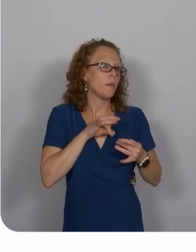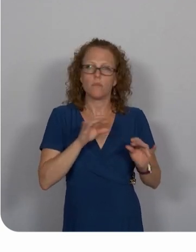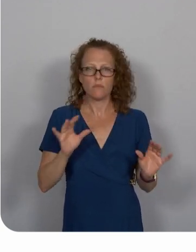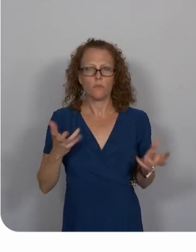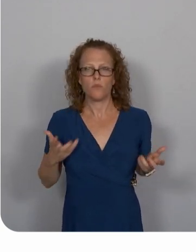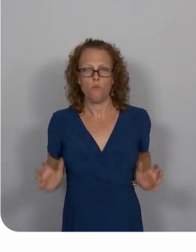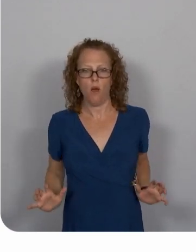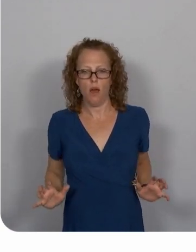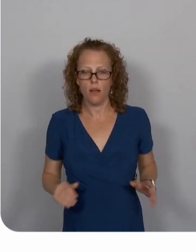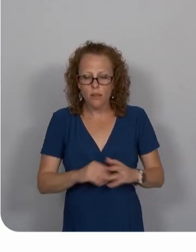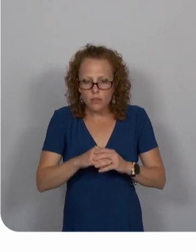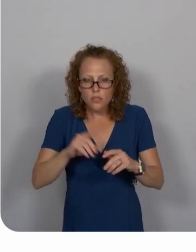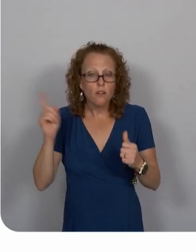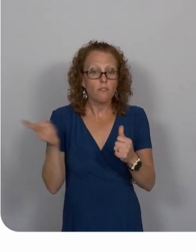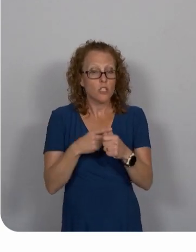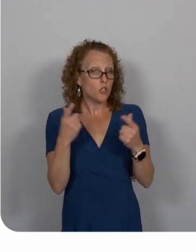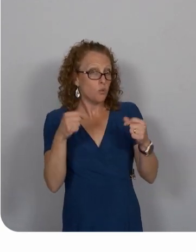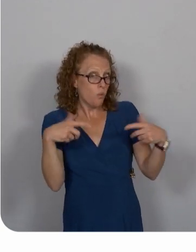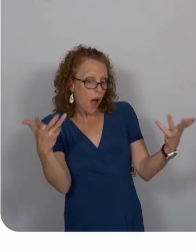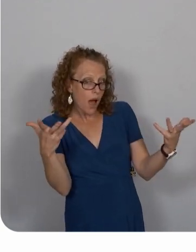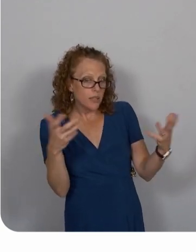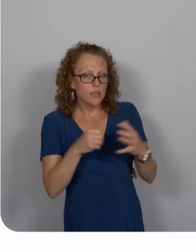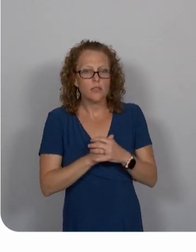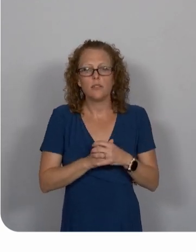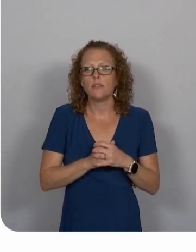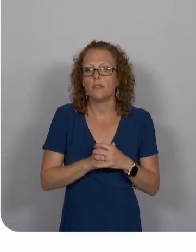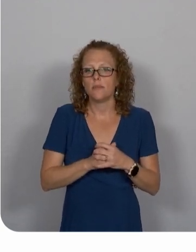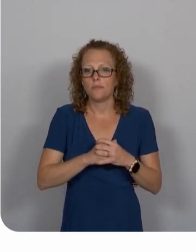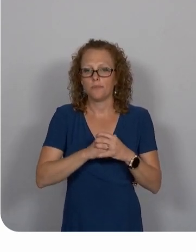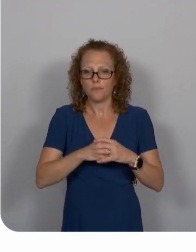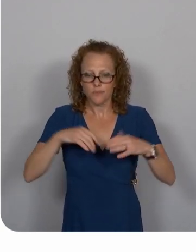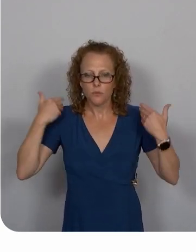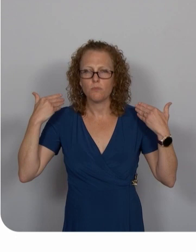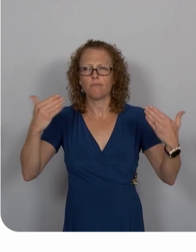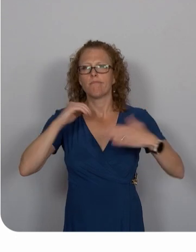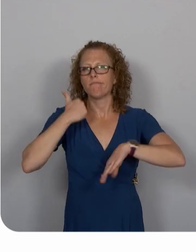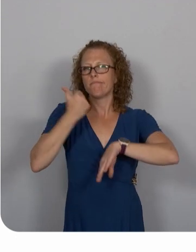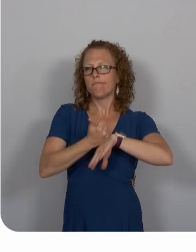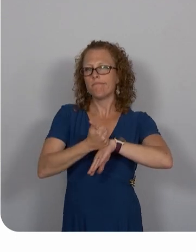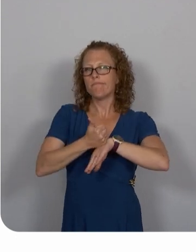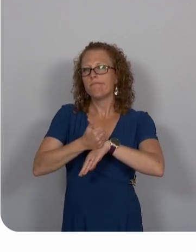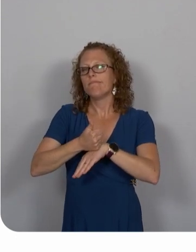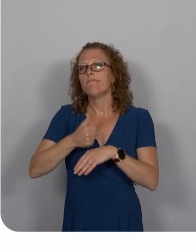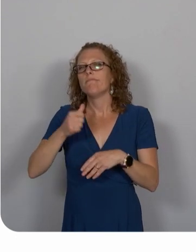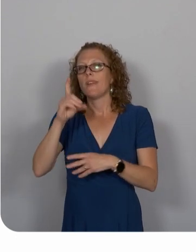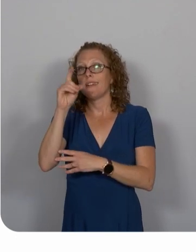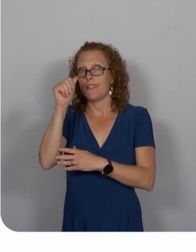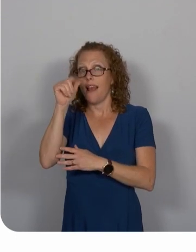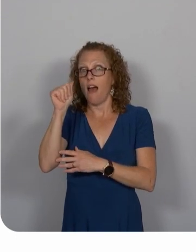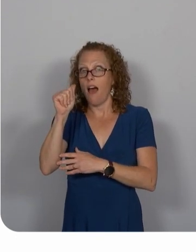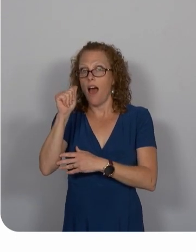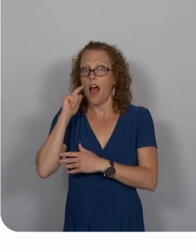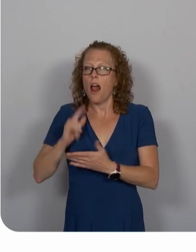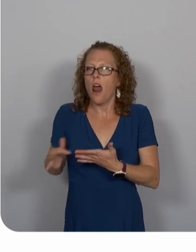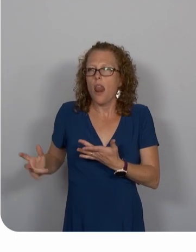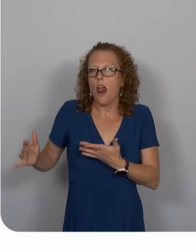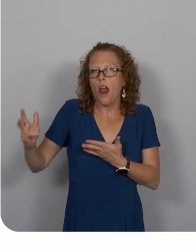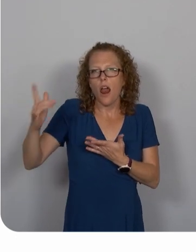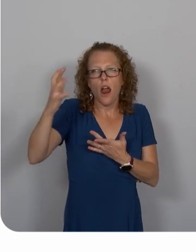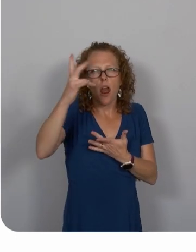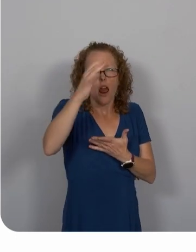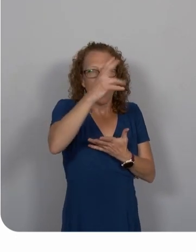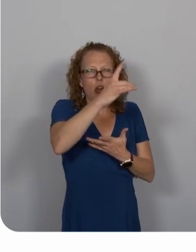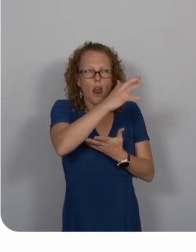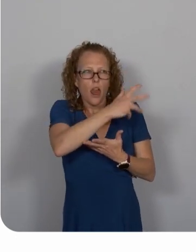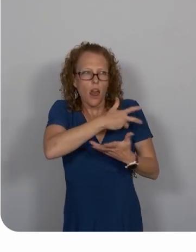create our initial set of AIs. The first thing we did was create specialized data sets that are anchored in natural